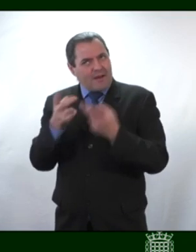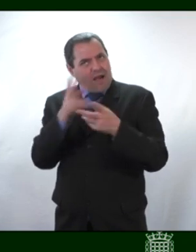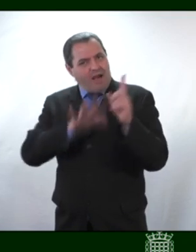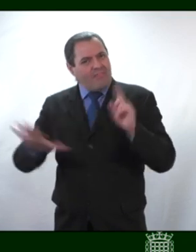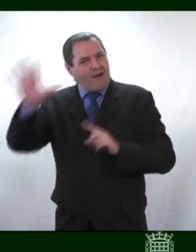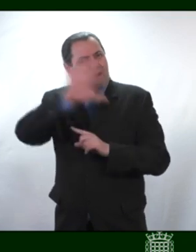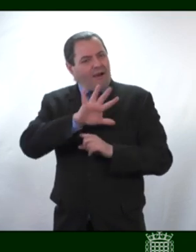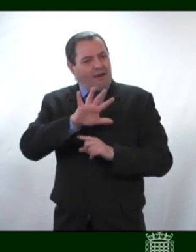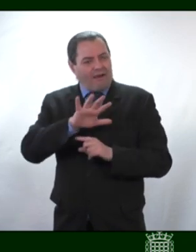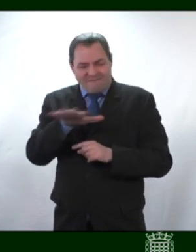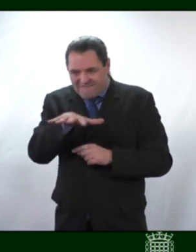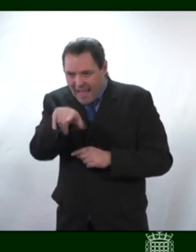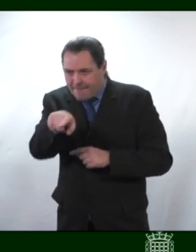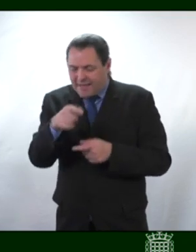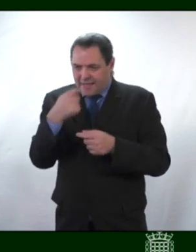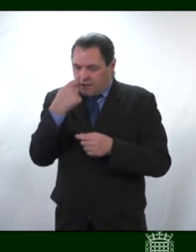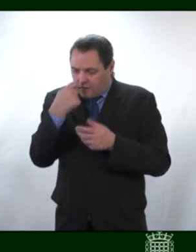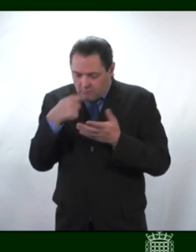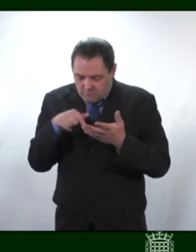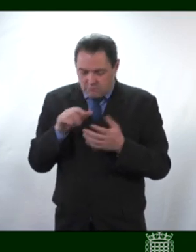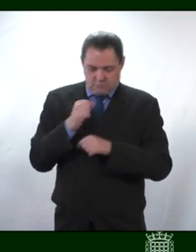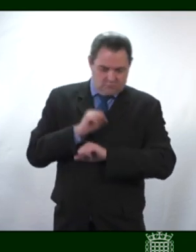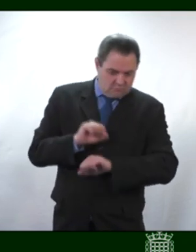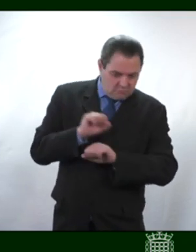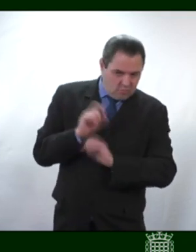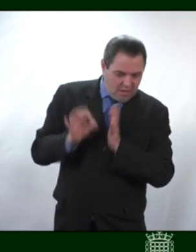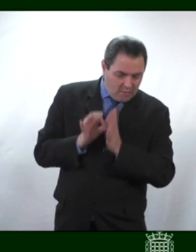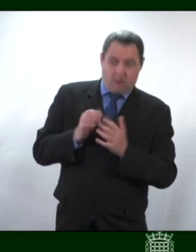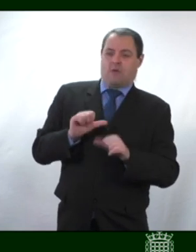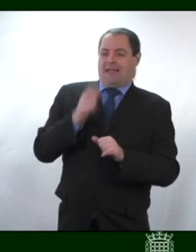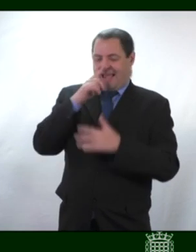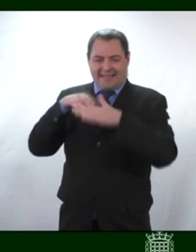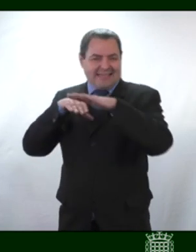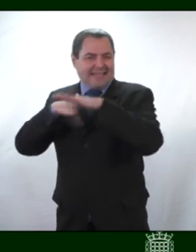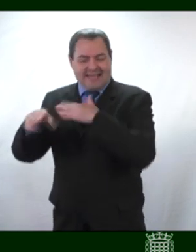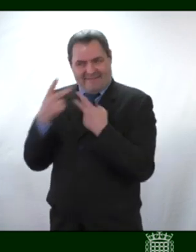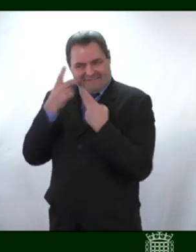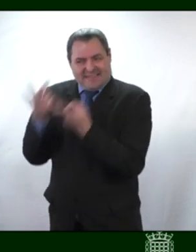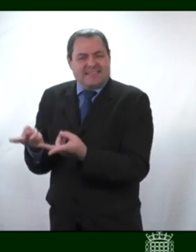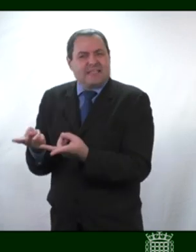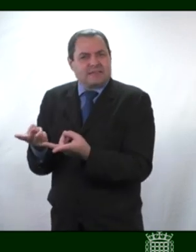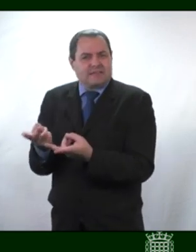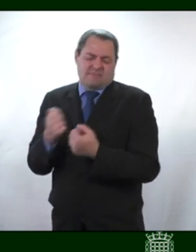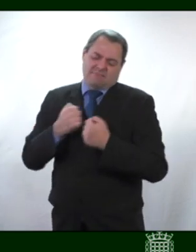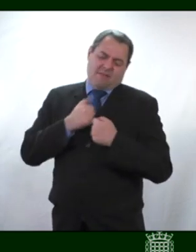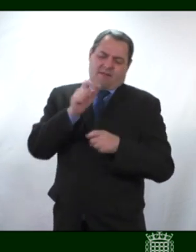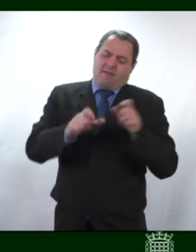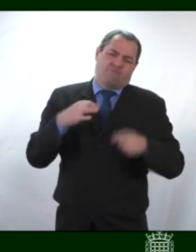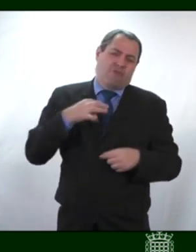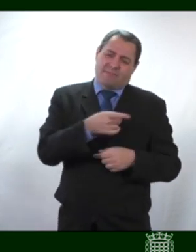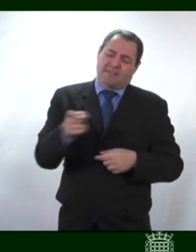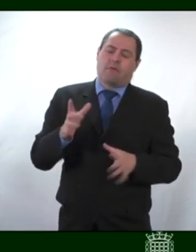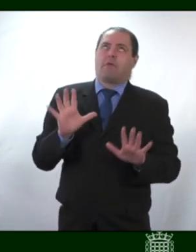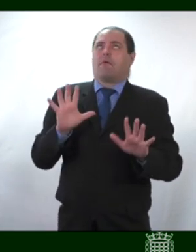for close relatives so they could visit their loved ones? It would make all the difference in the world to my constituents and many